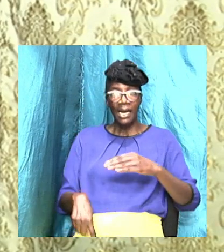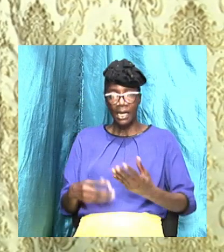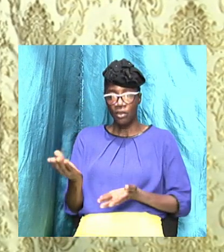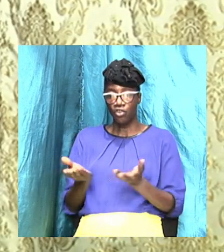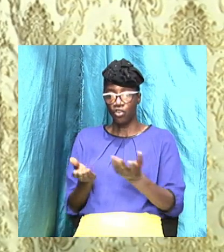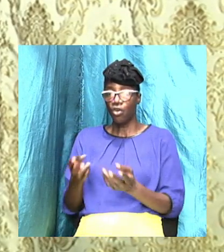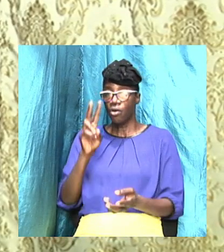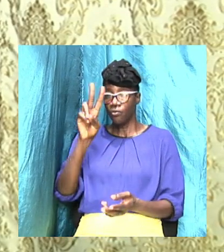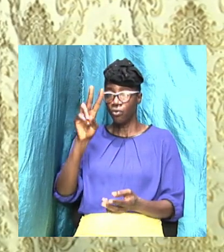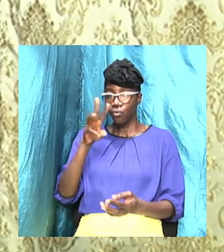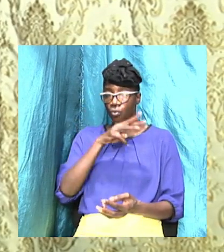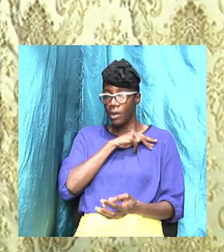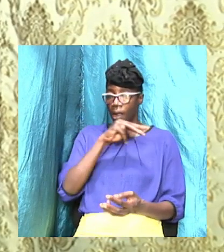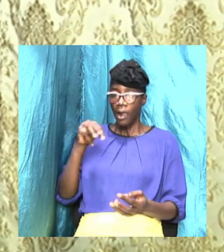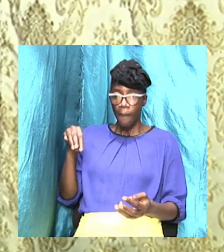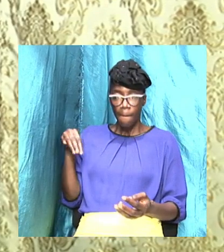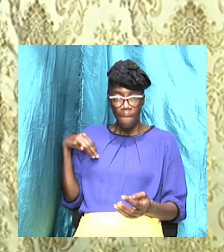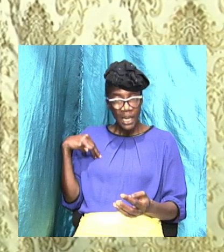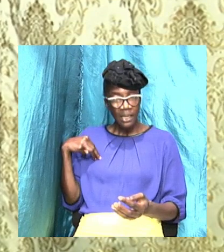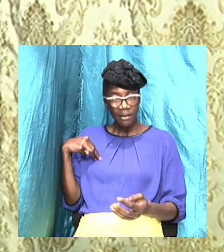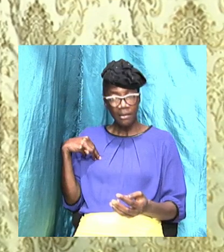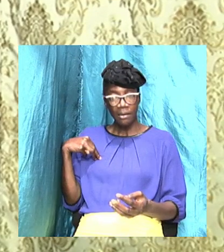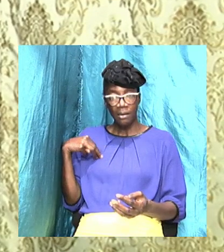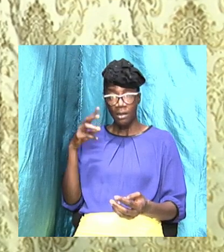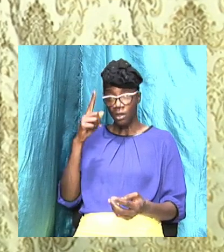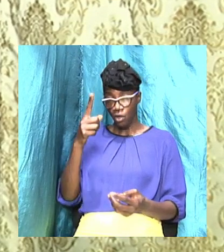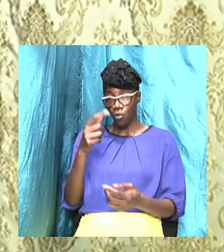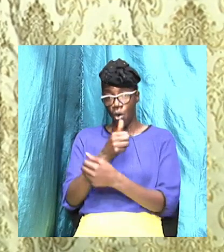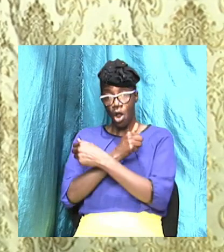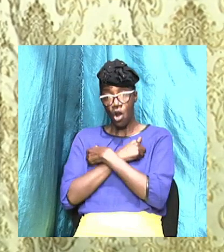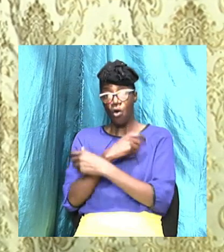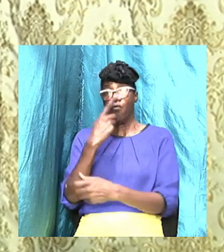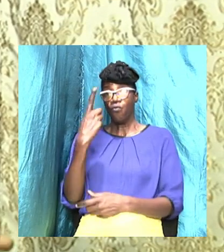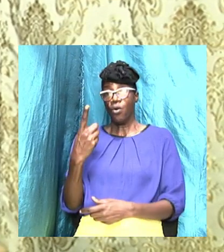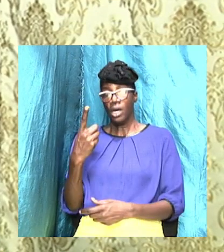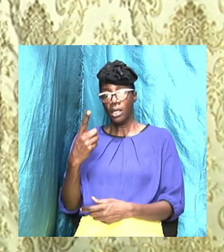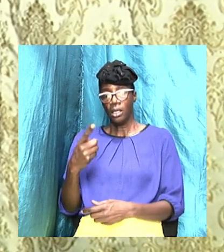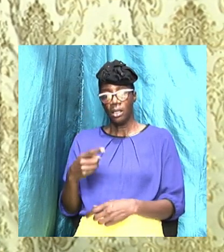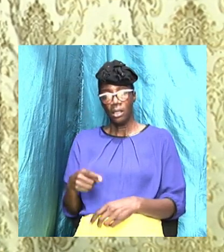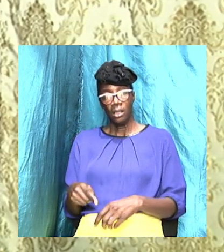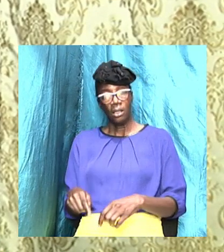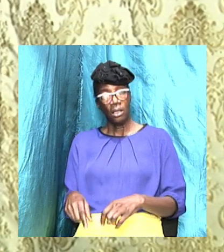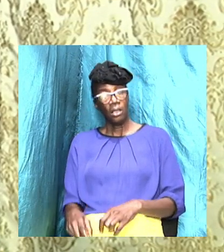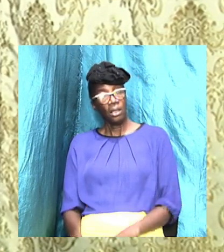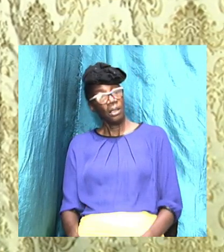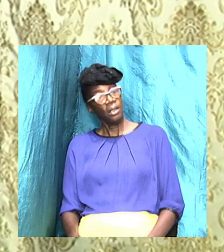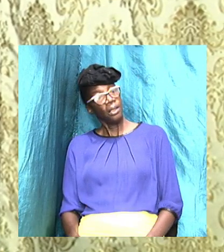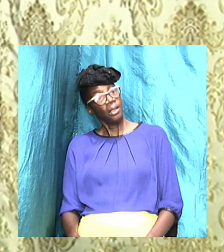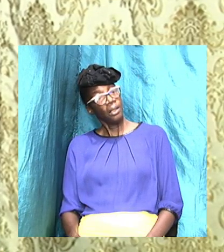masters. You are going to love one, and you are going to hate the other.